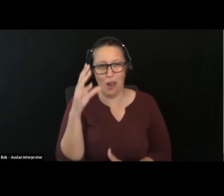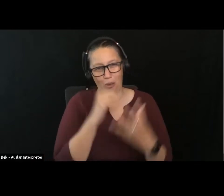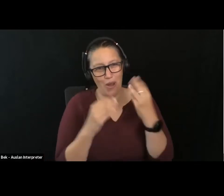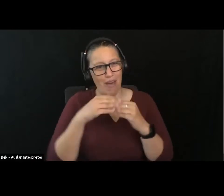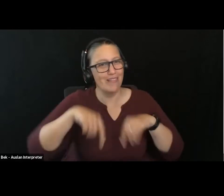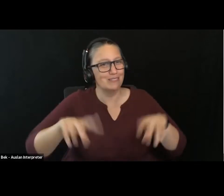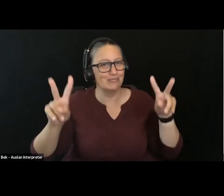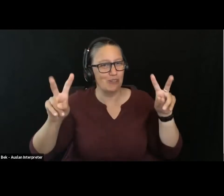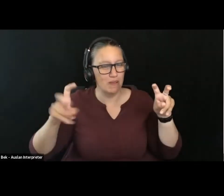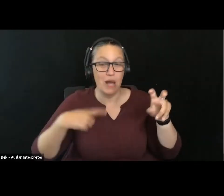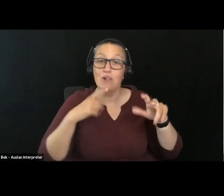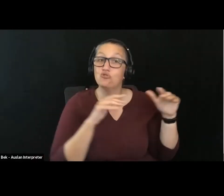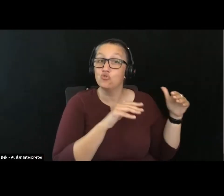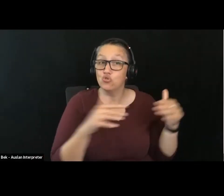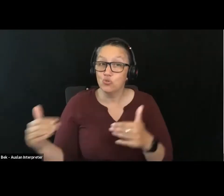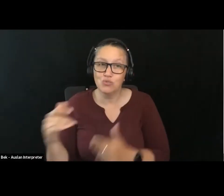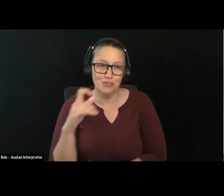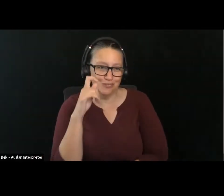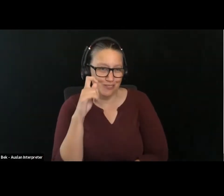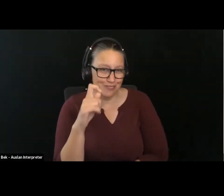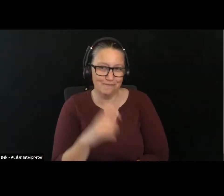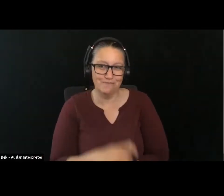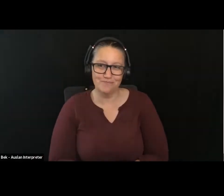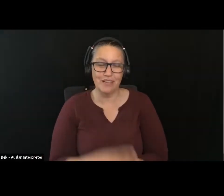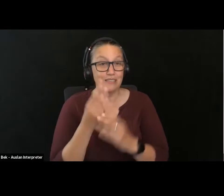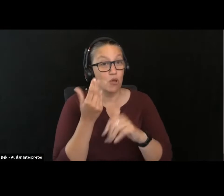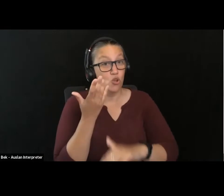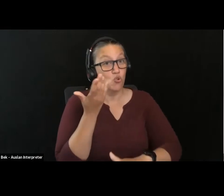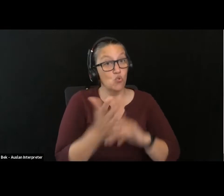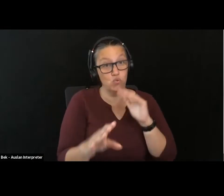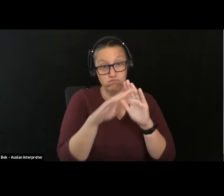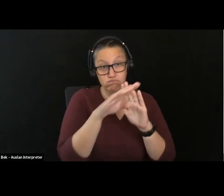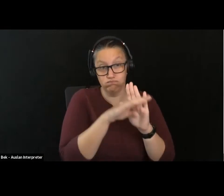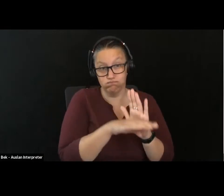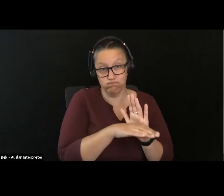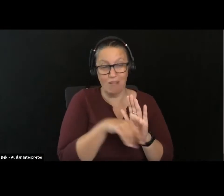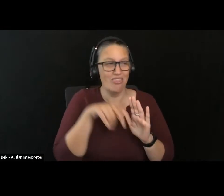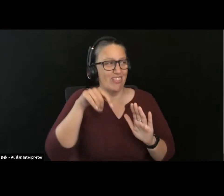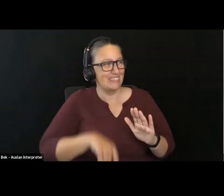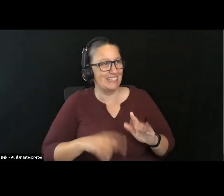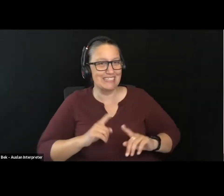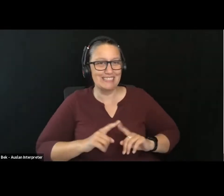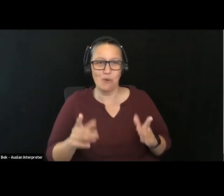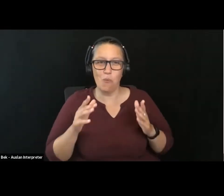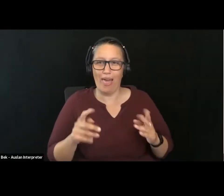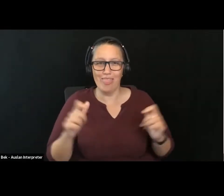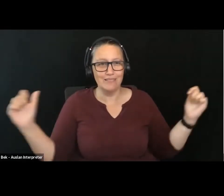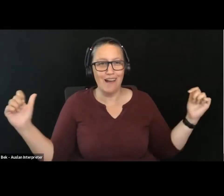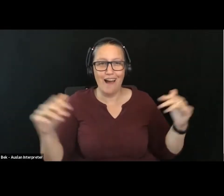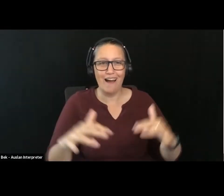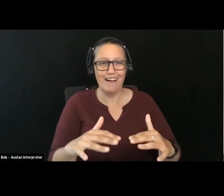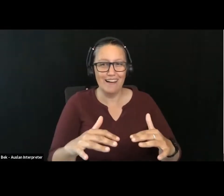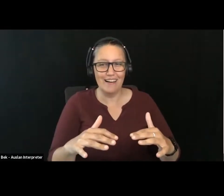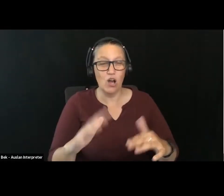I'll introduce those colleagues shortly. Some new housekeeping. It's a very different forum, of course. It used to be about